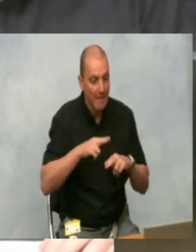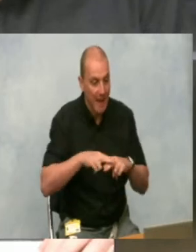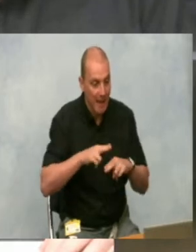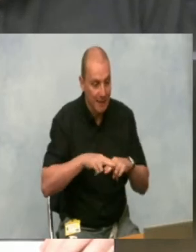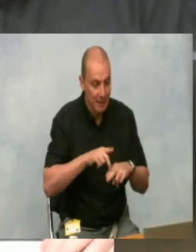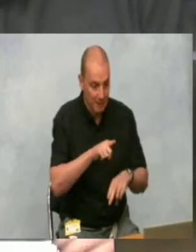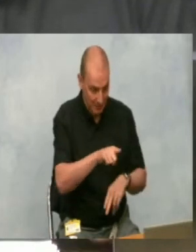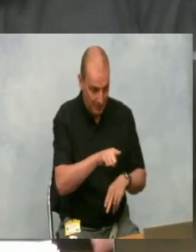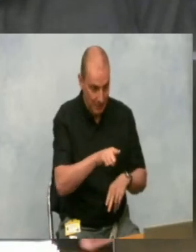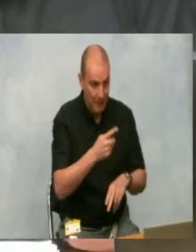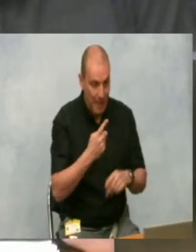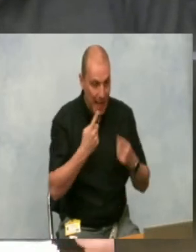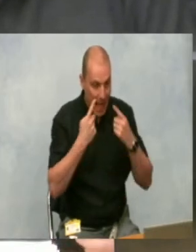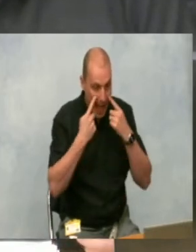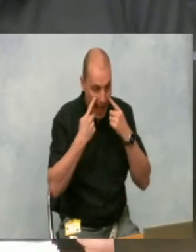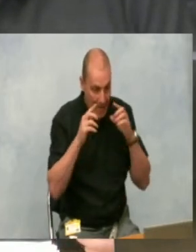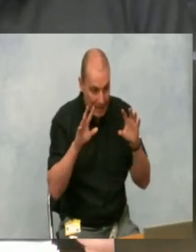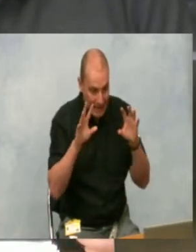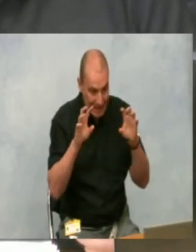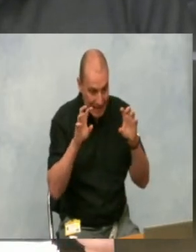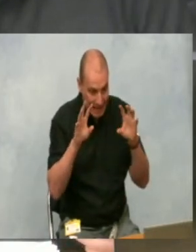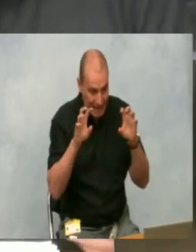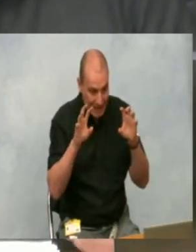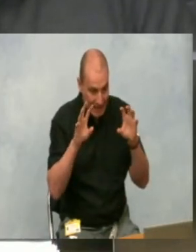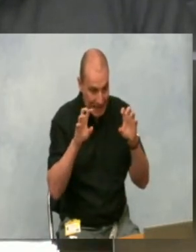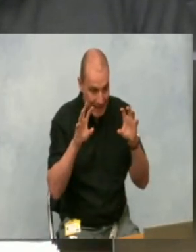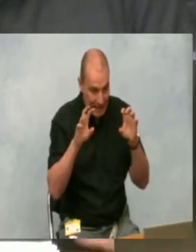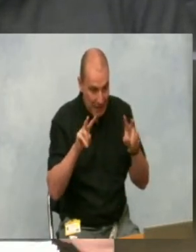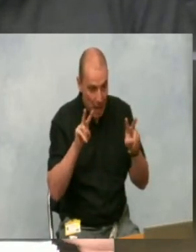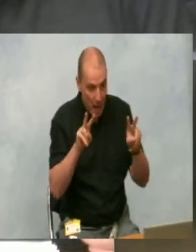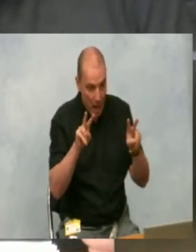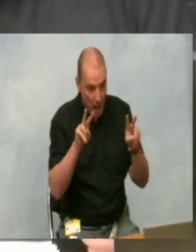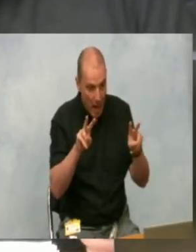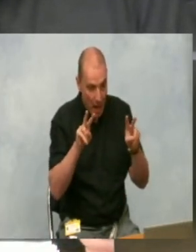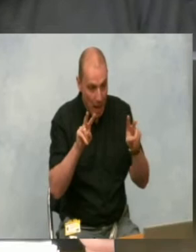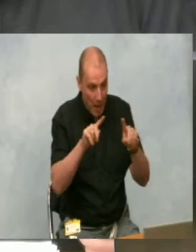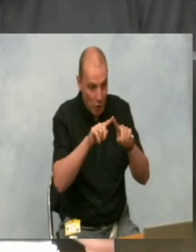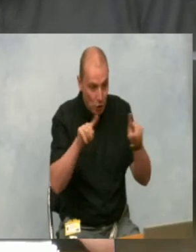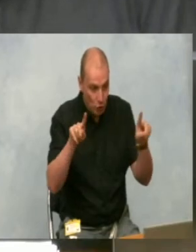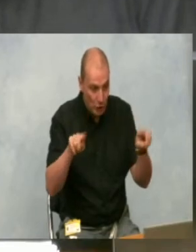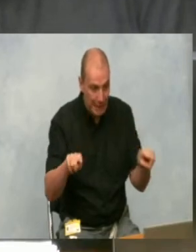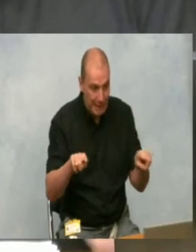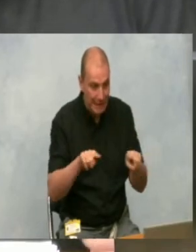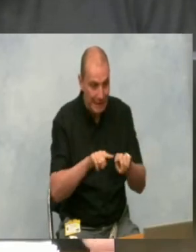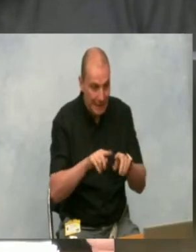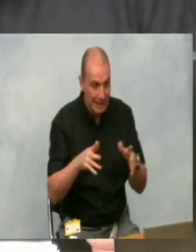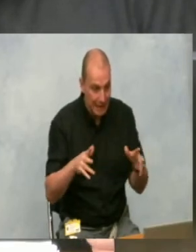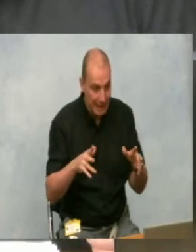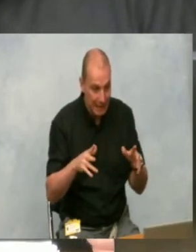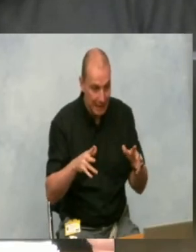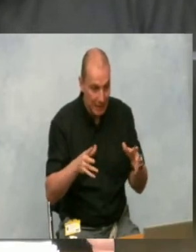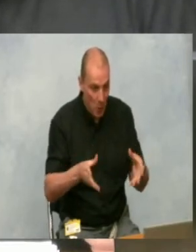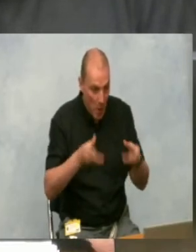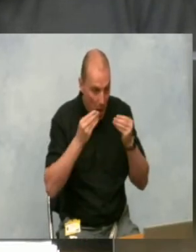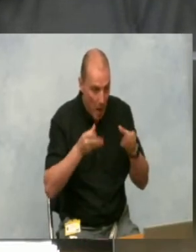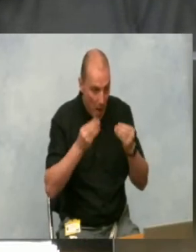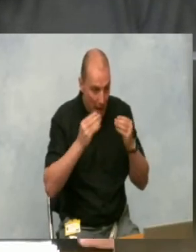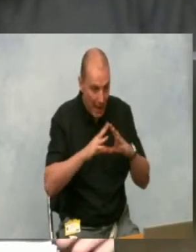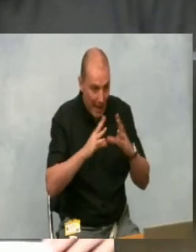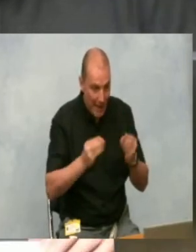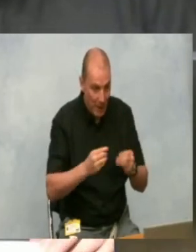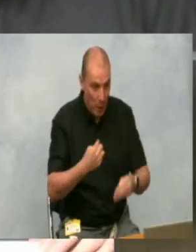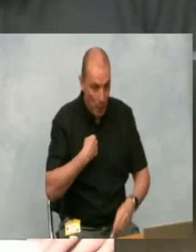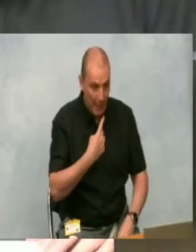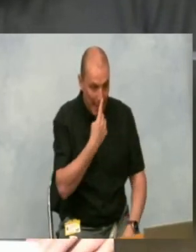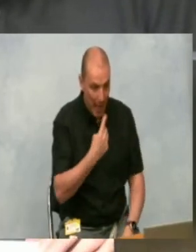benefit, because his eyes are strained watching the screen, because he has to watch the screen to, in effect, hear every word, where we can hear and don't need to look at the